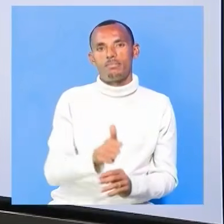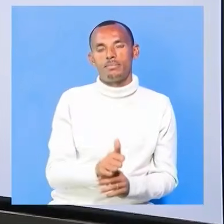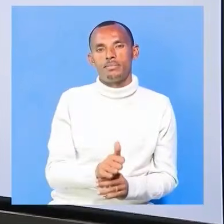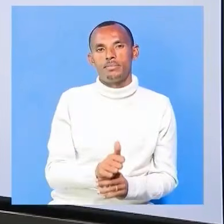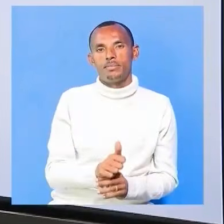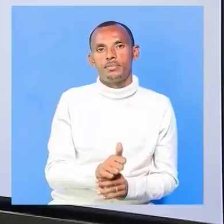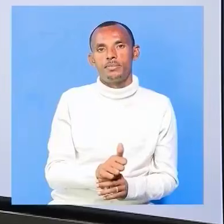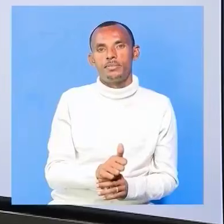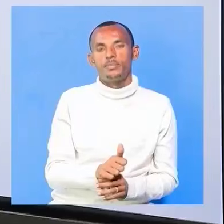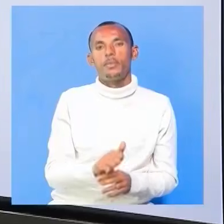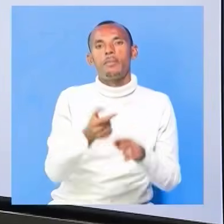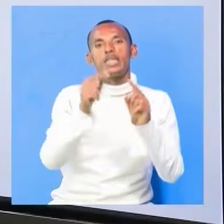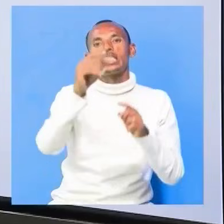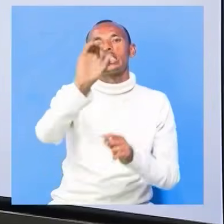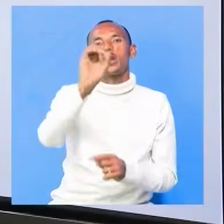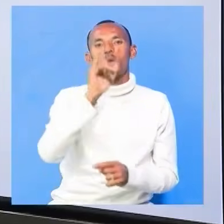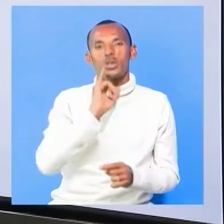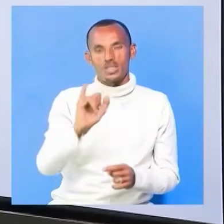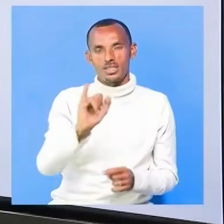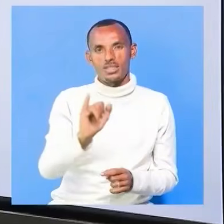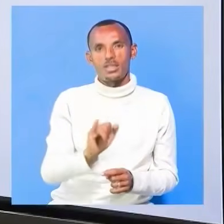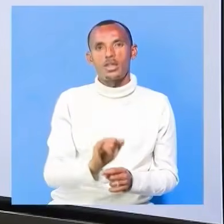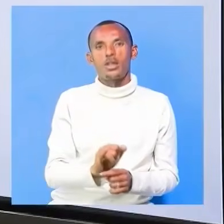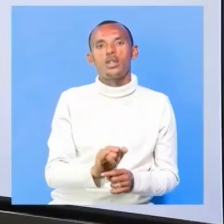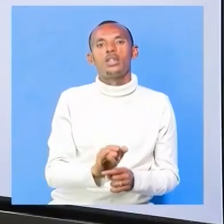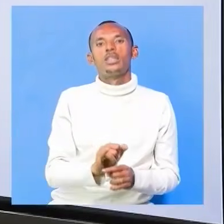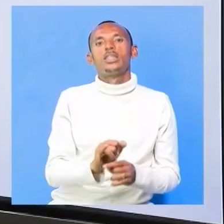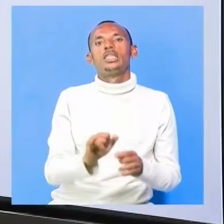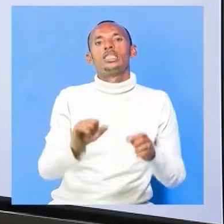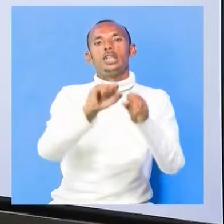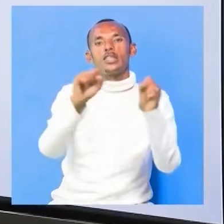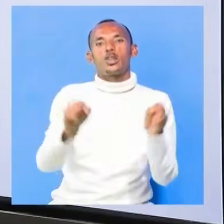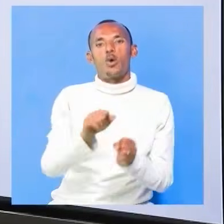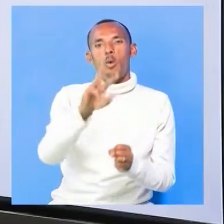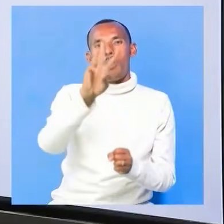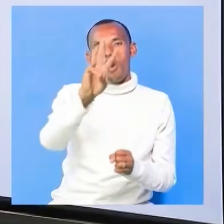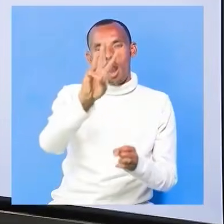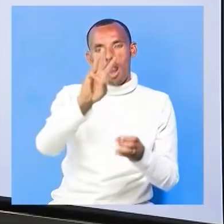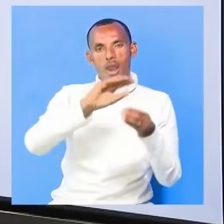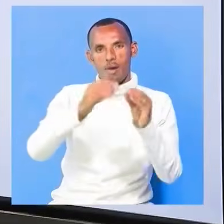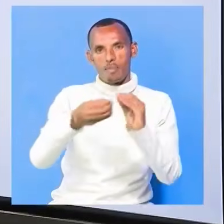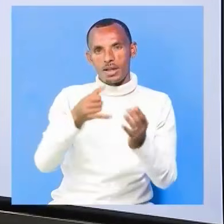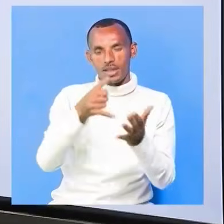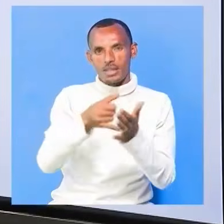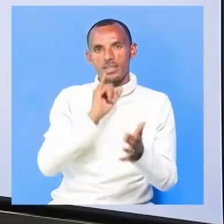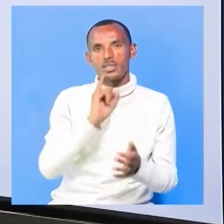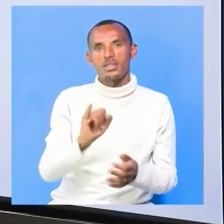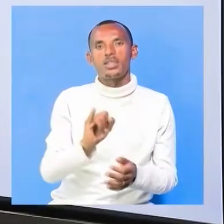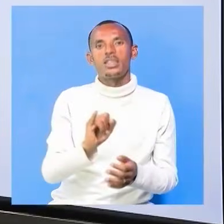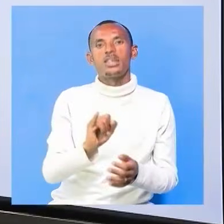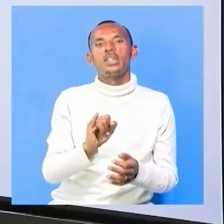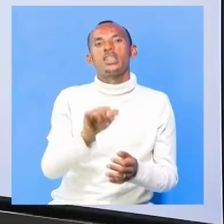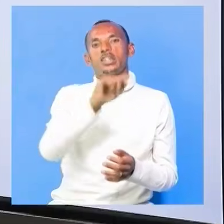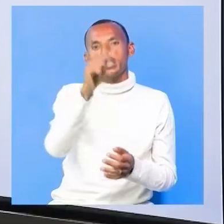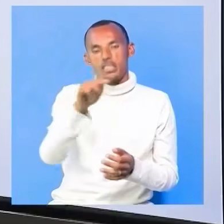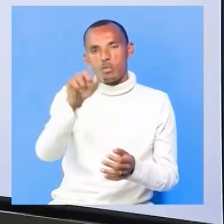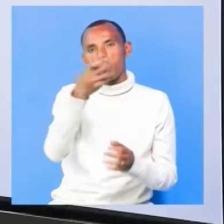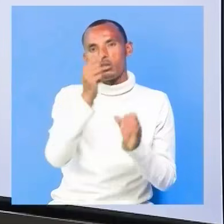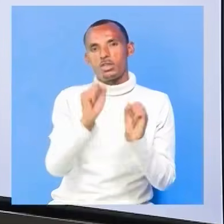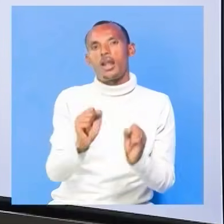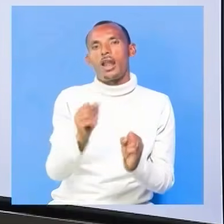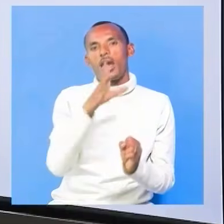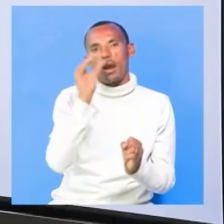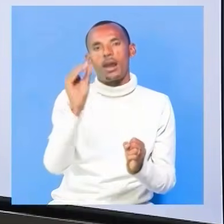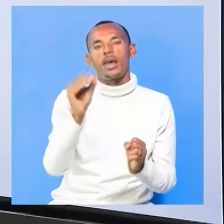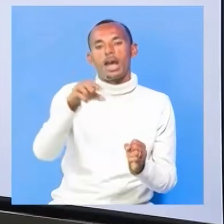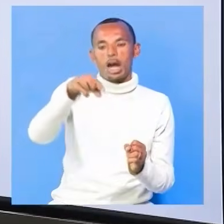It's not an element of natural number. But 0 belongs to the set of whole number. It belongs to the set of integer